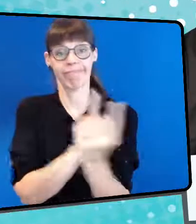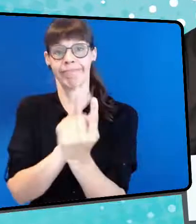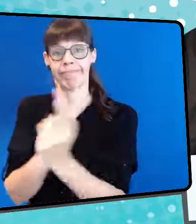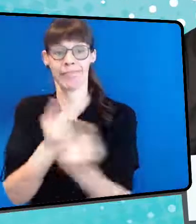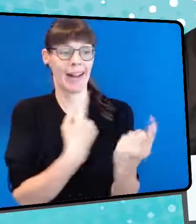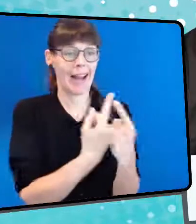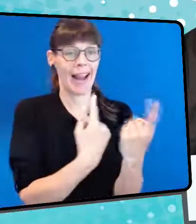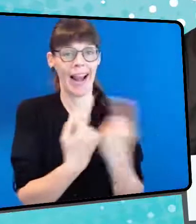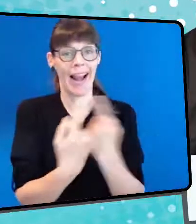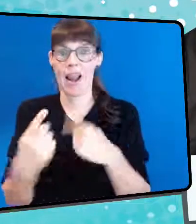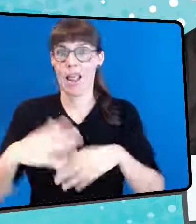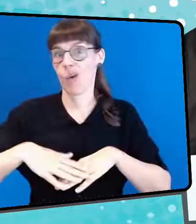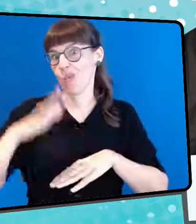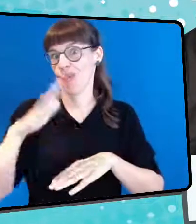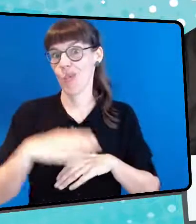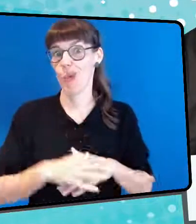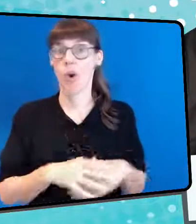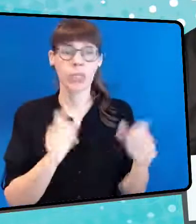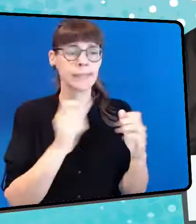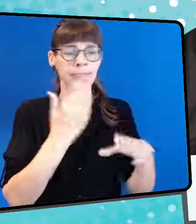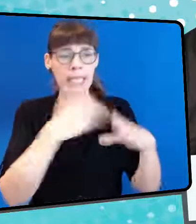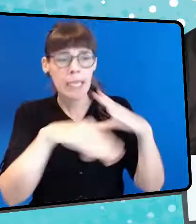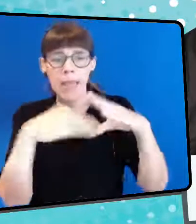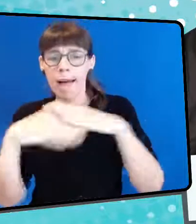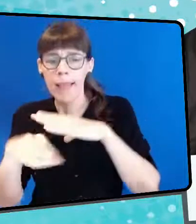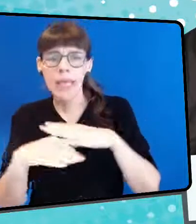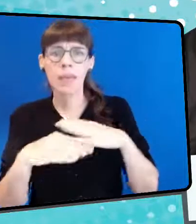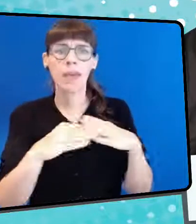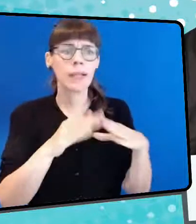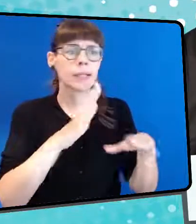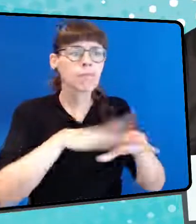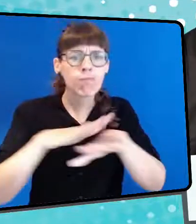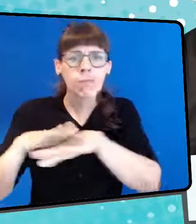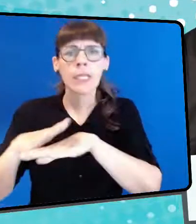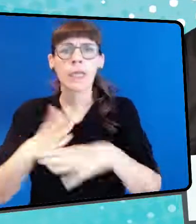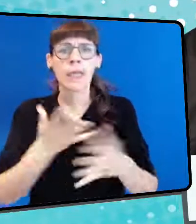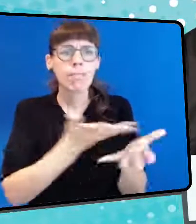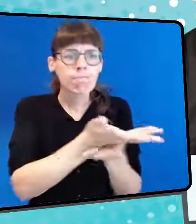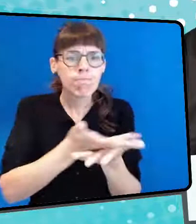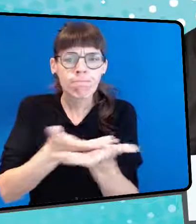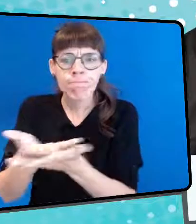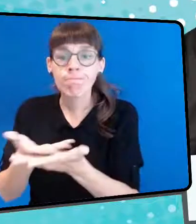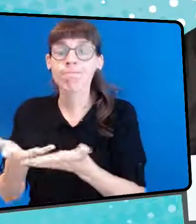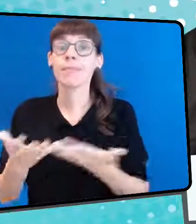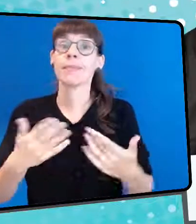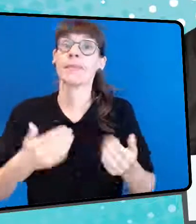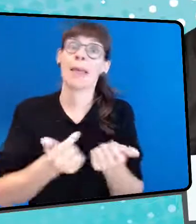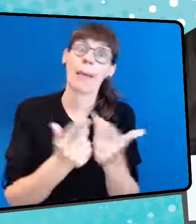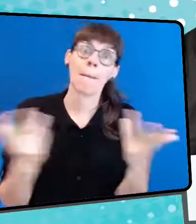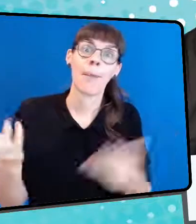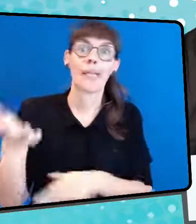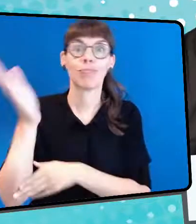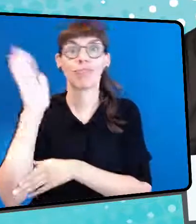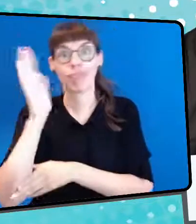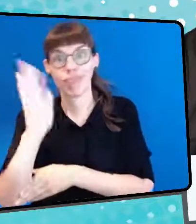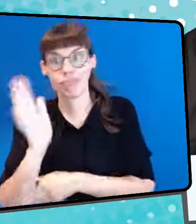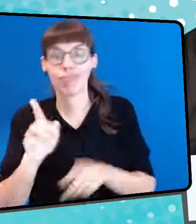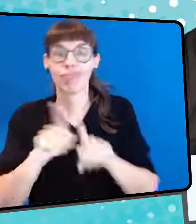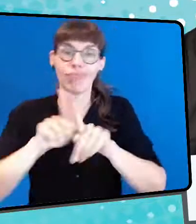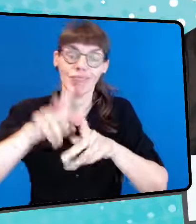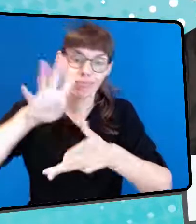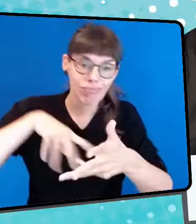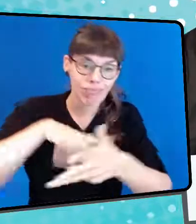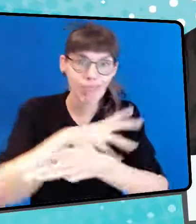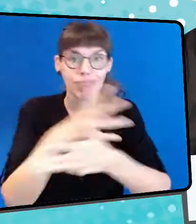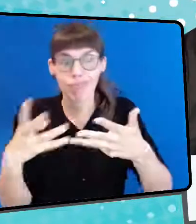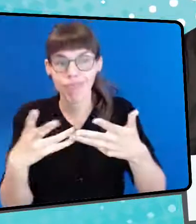to people, emailing people, do a lot of PowerPoint, a lot of Excel, Word docs, that kind